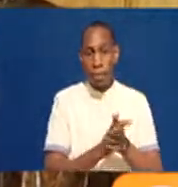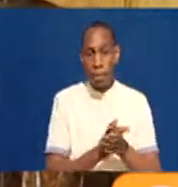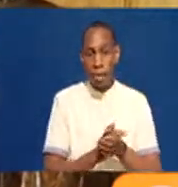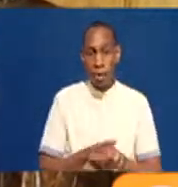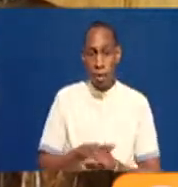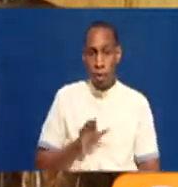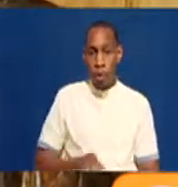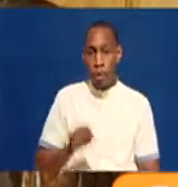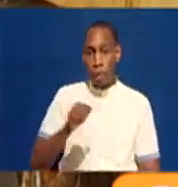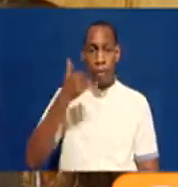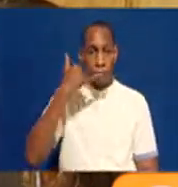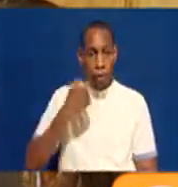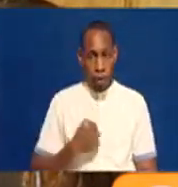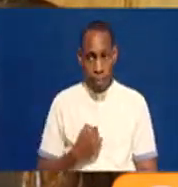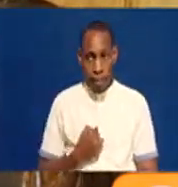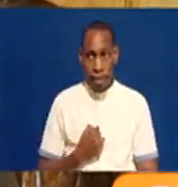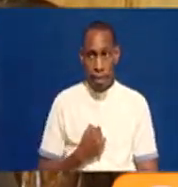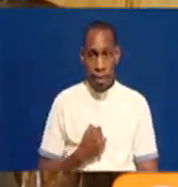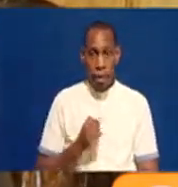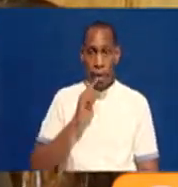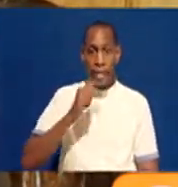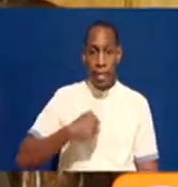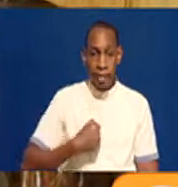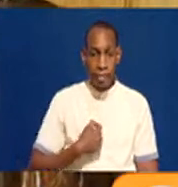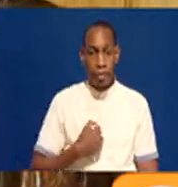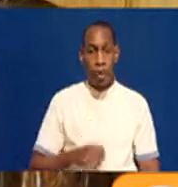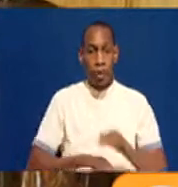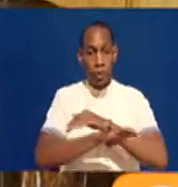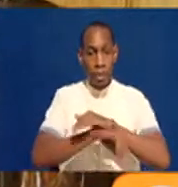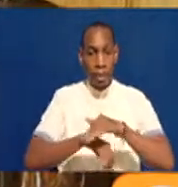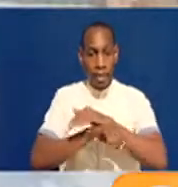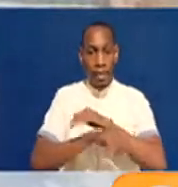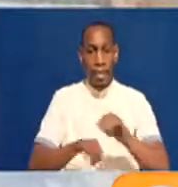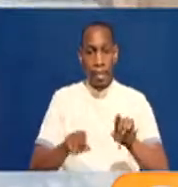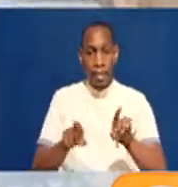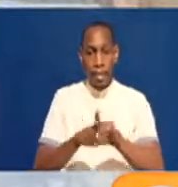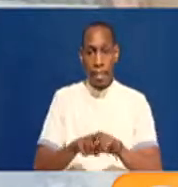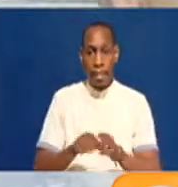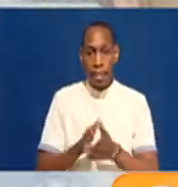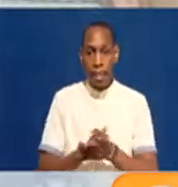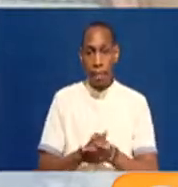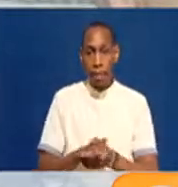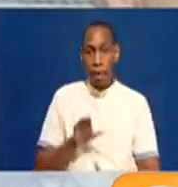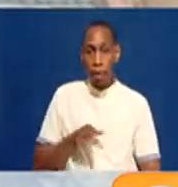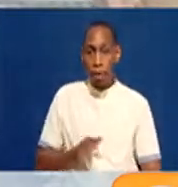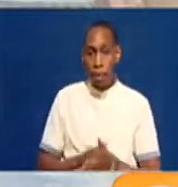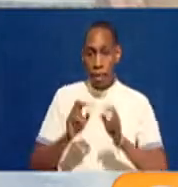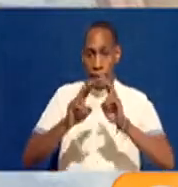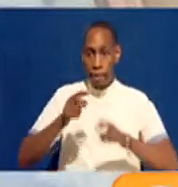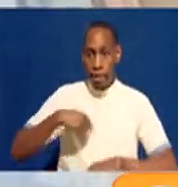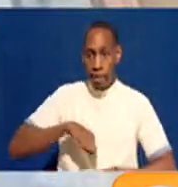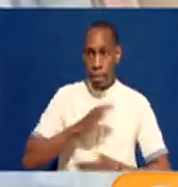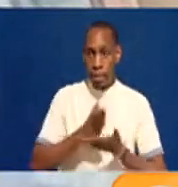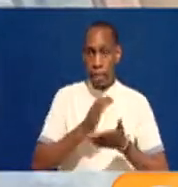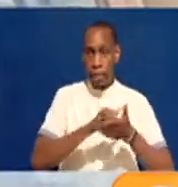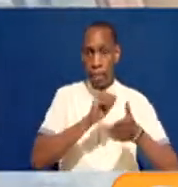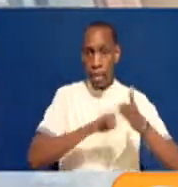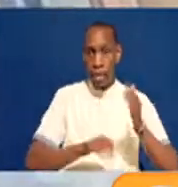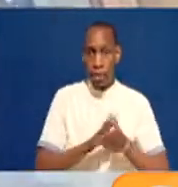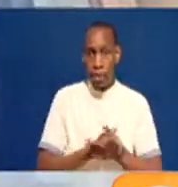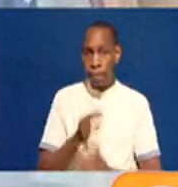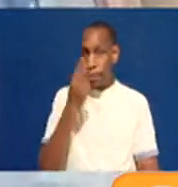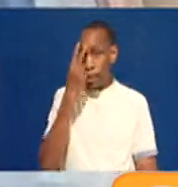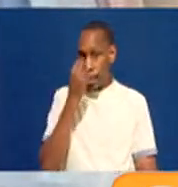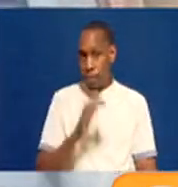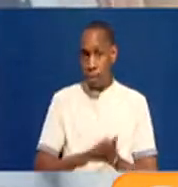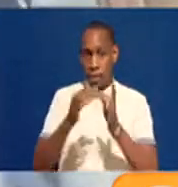wa mama kama wanne wamenipigia simu, kuniambia wameibiwa na the same woman. Our investigations have also established that Susan